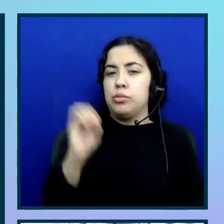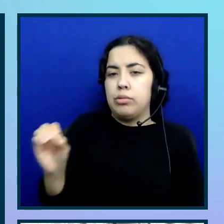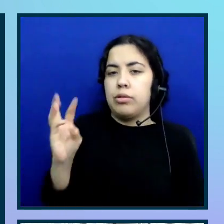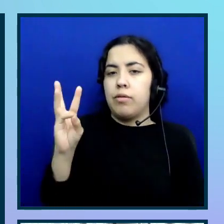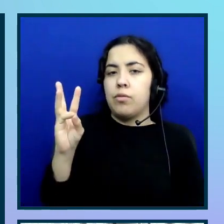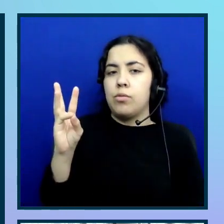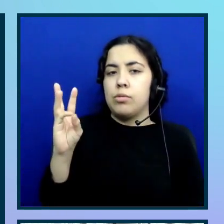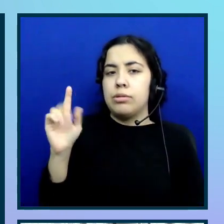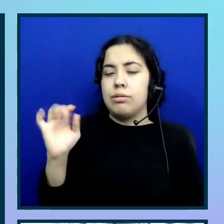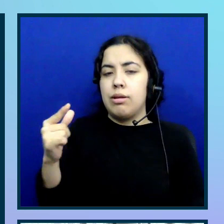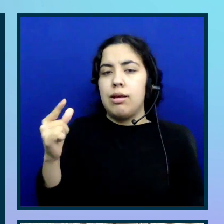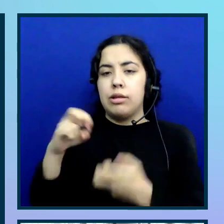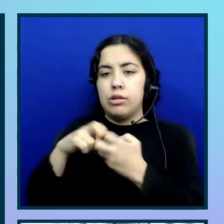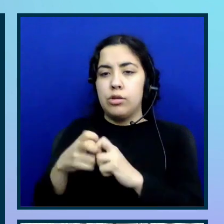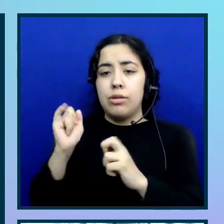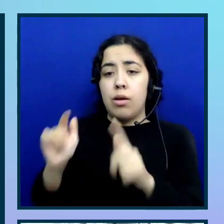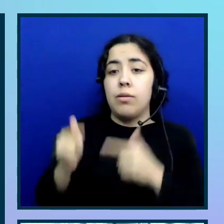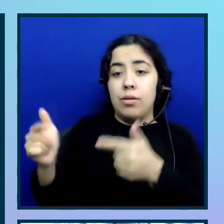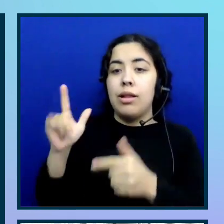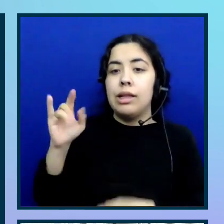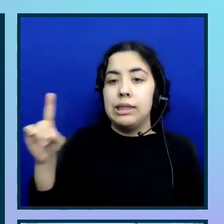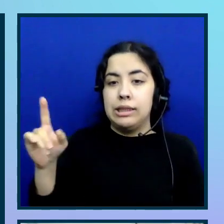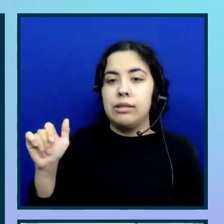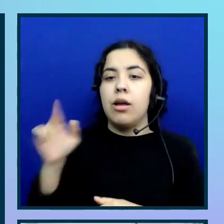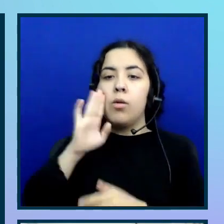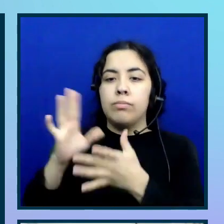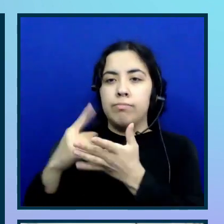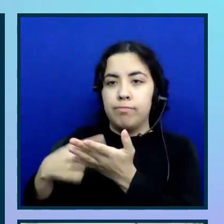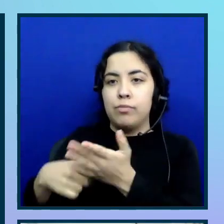pass that along to Glenda to let her talk about that briefly.